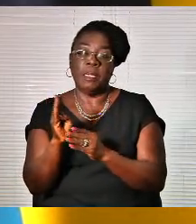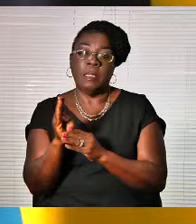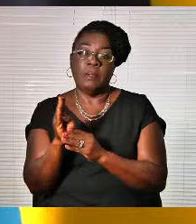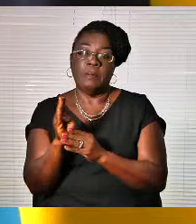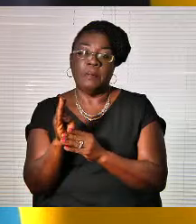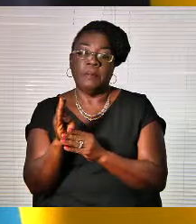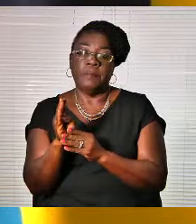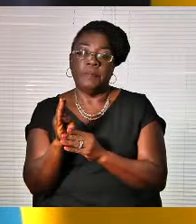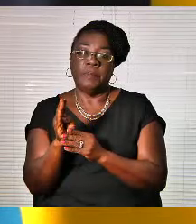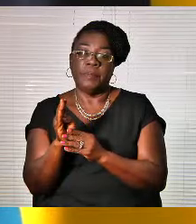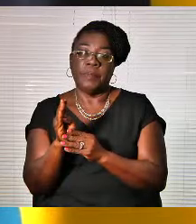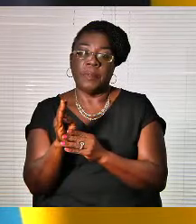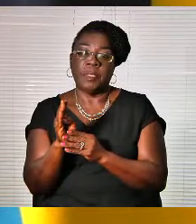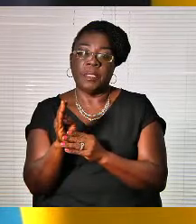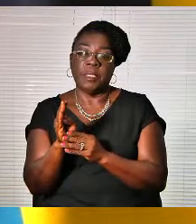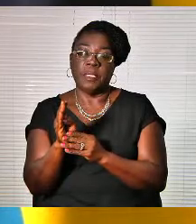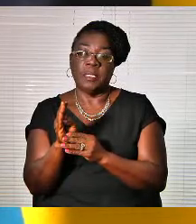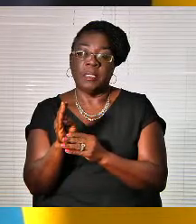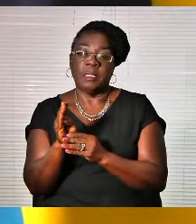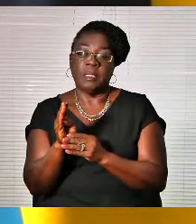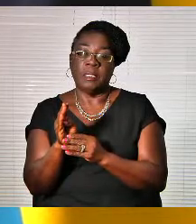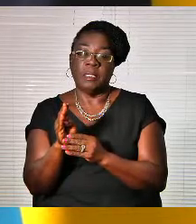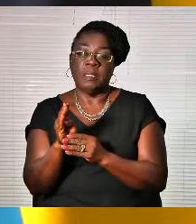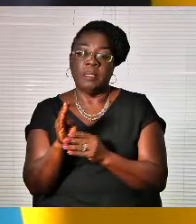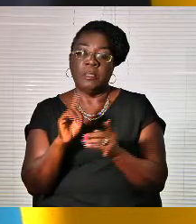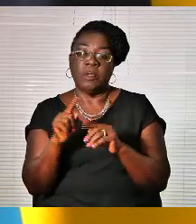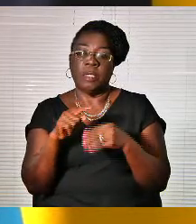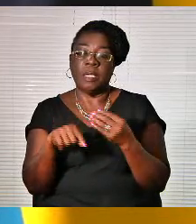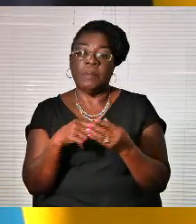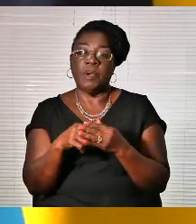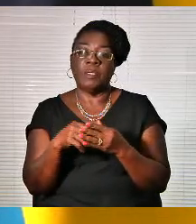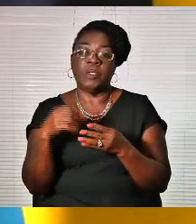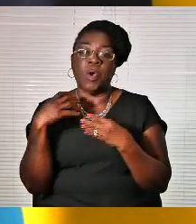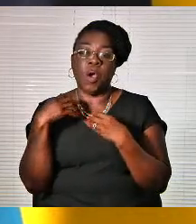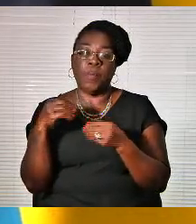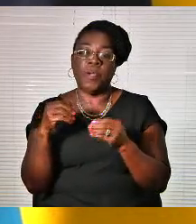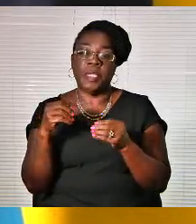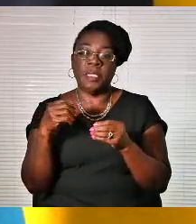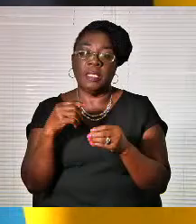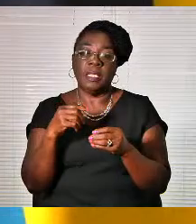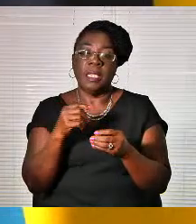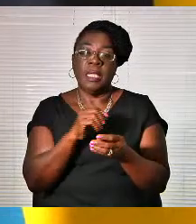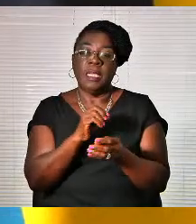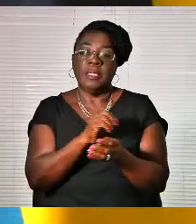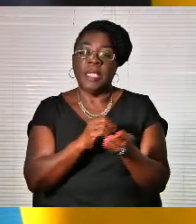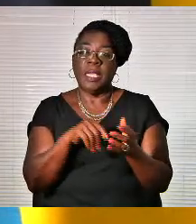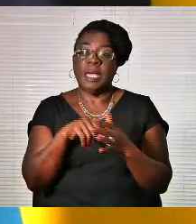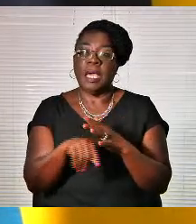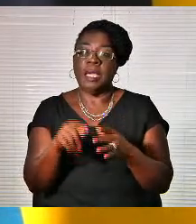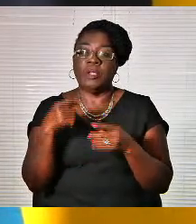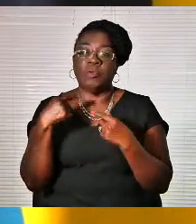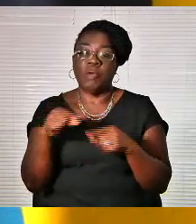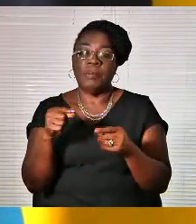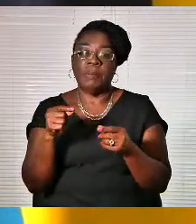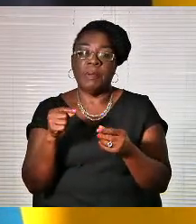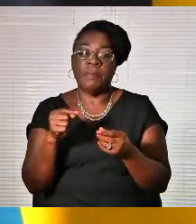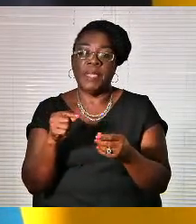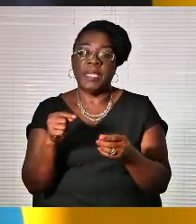And with regards to the comment that the operating theater at the Rand Memorial Hospital being